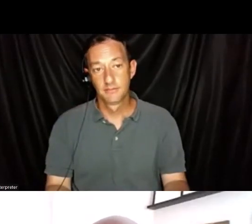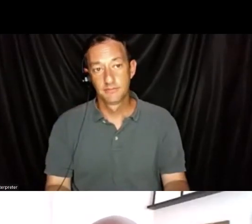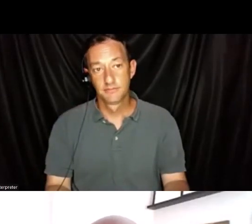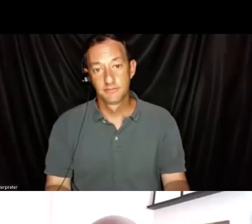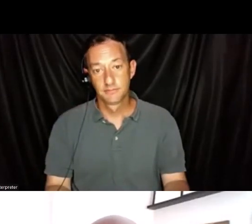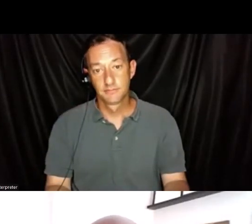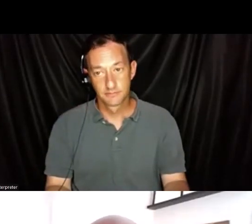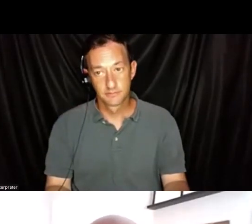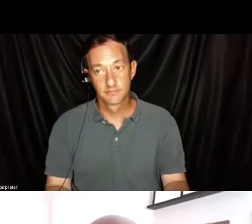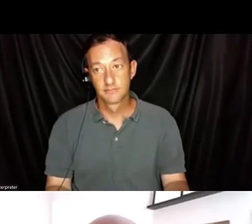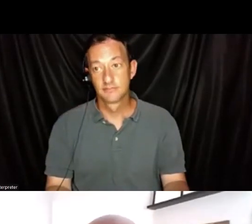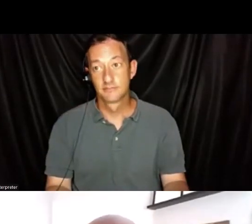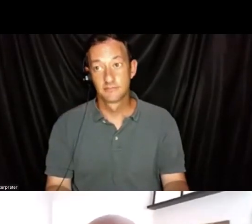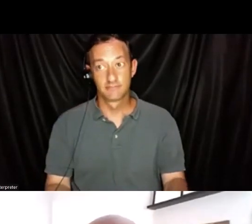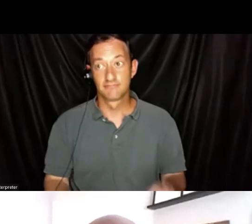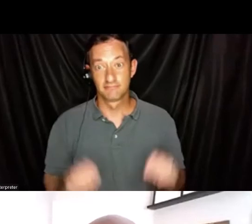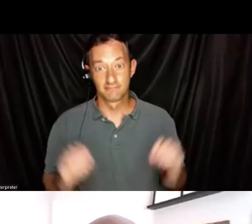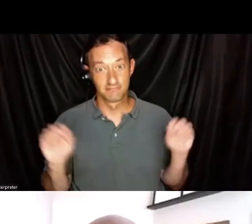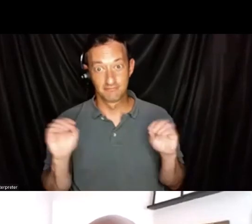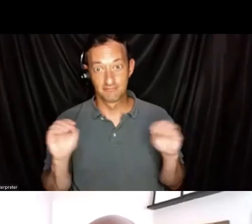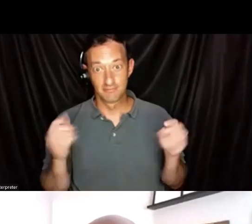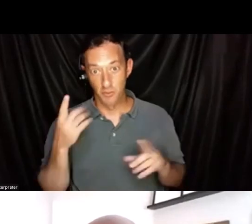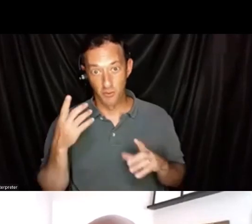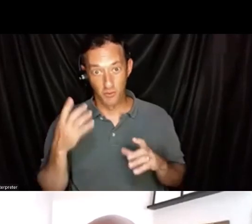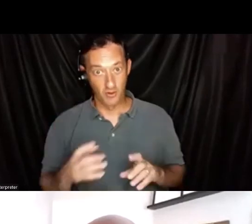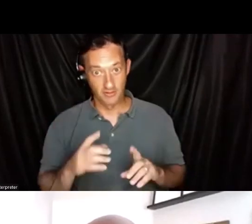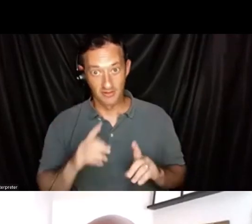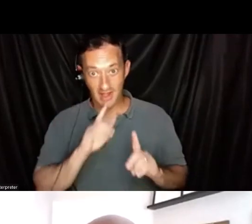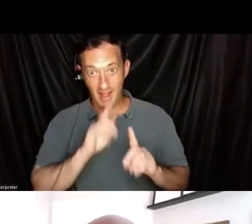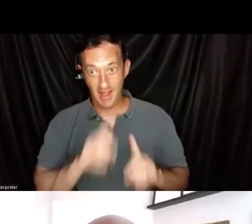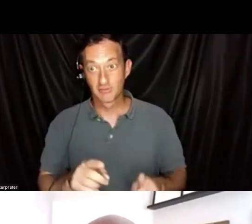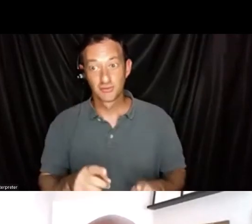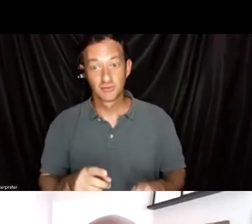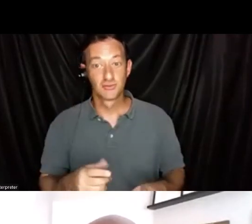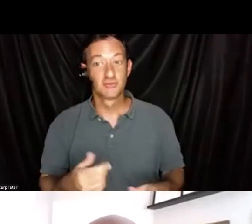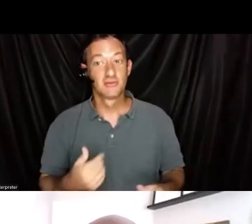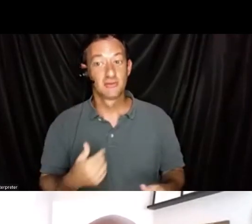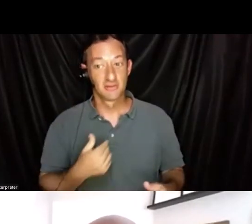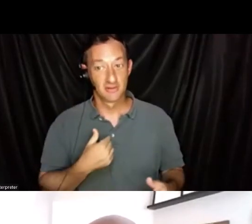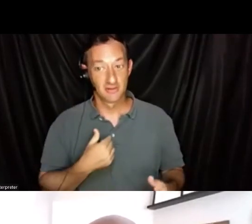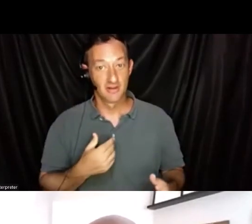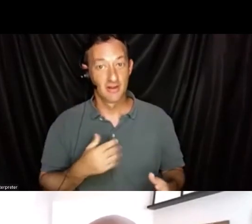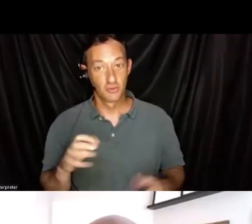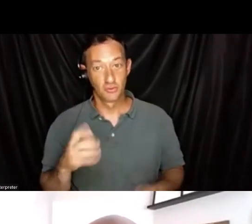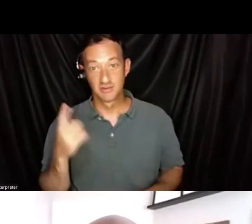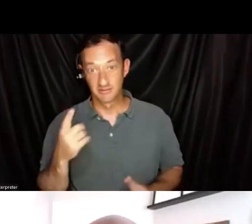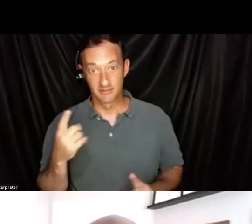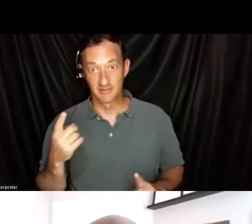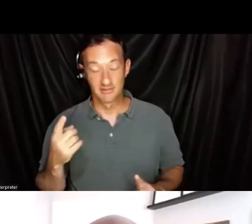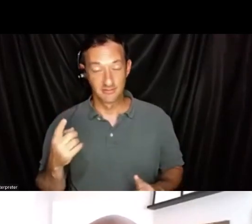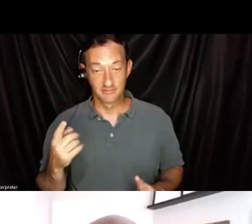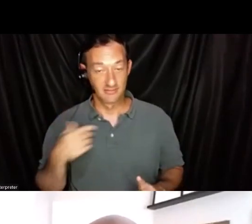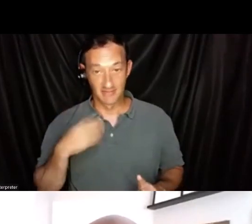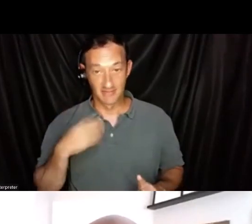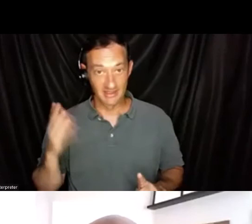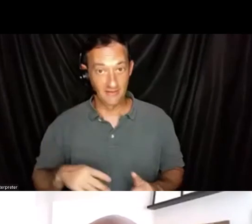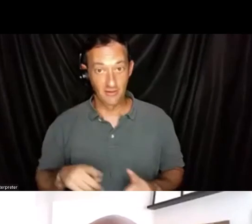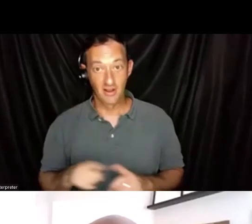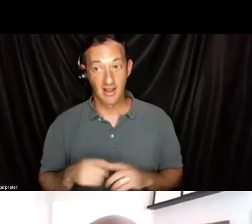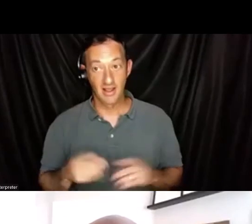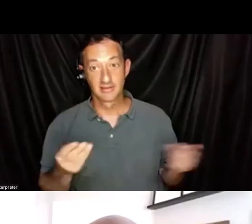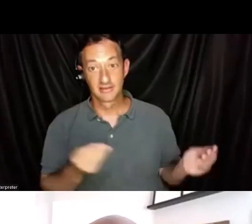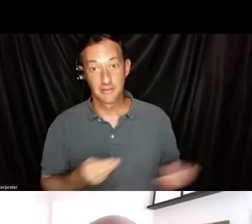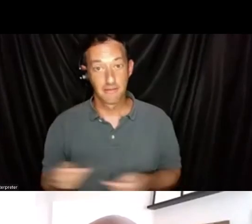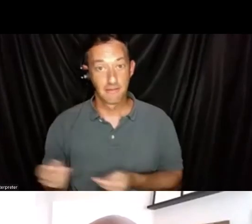And if nobody would like to jump in, I will do something that I've never done in my role as moderator. And I actually